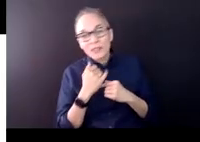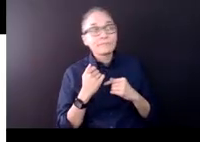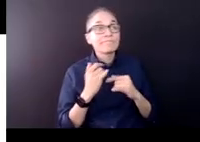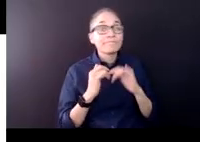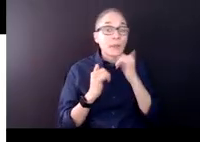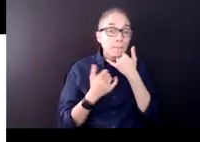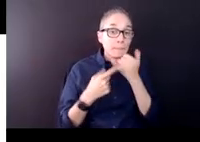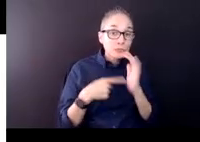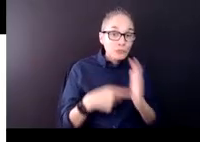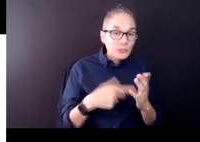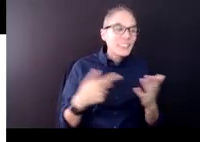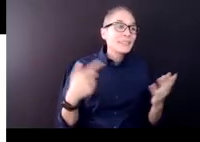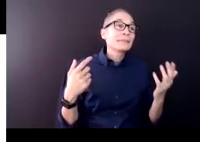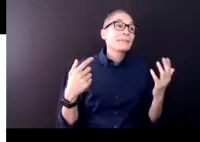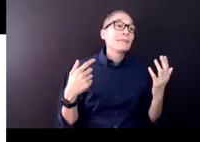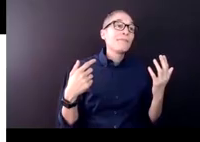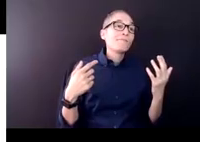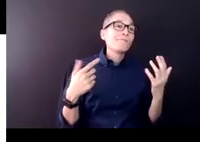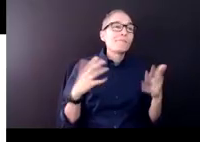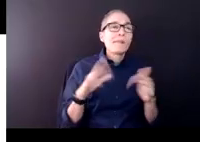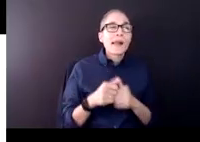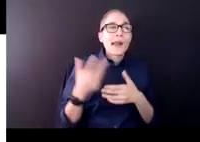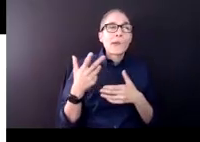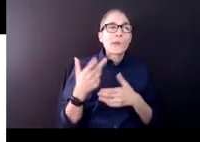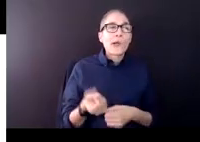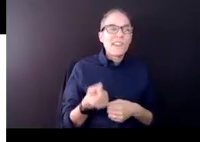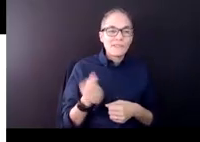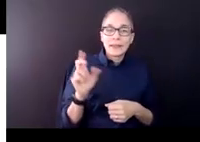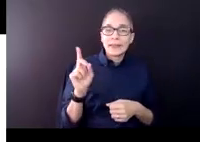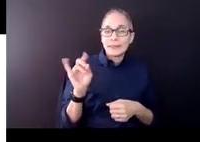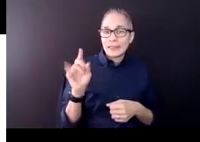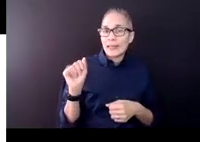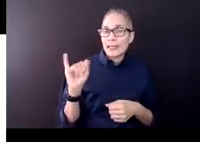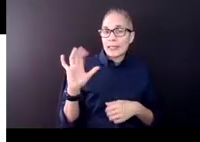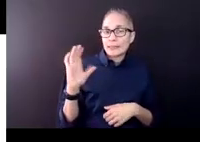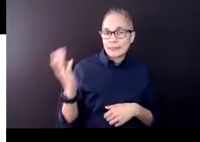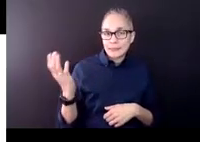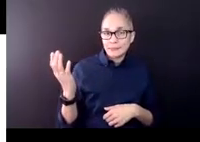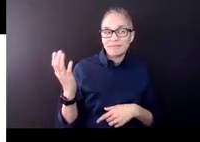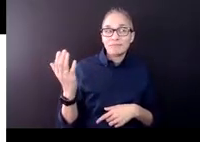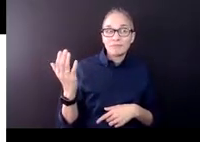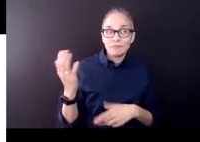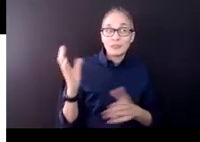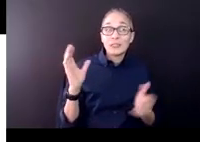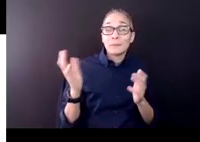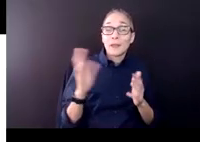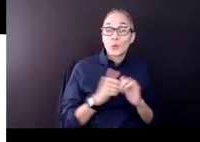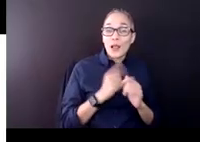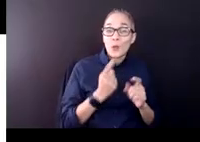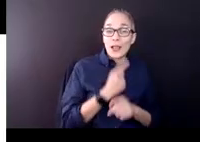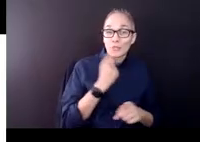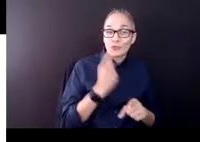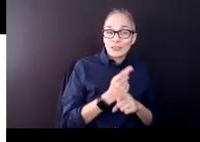or misrepresent? How confident did the AI sound compared to how accurate it